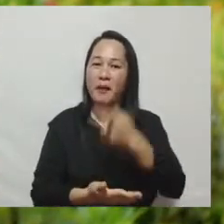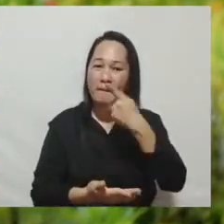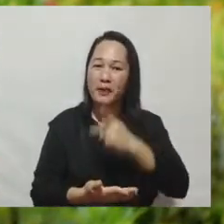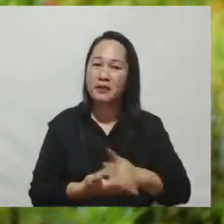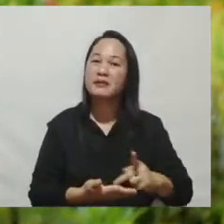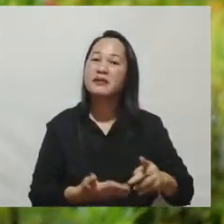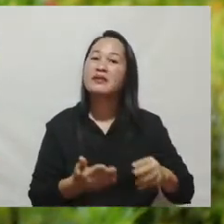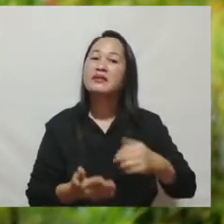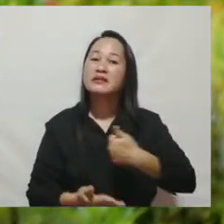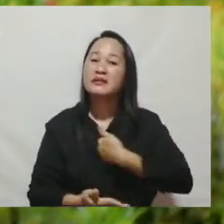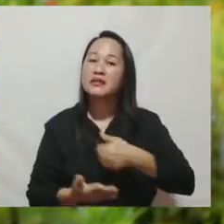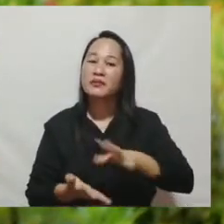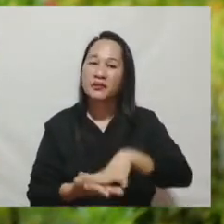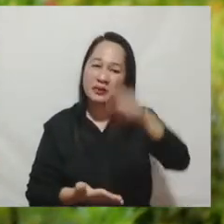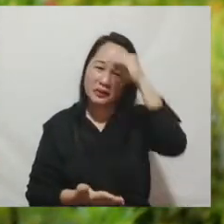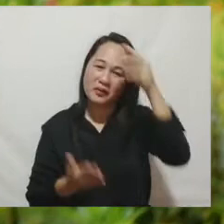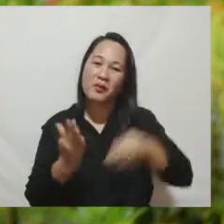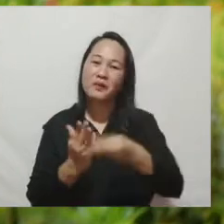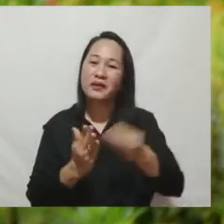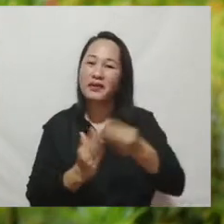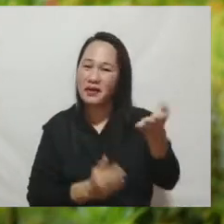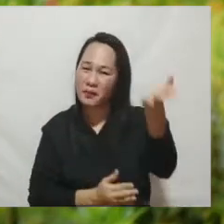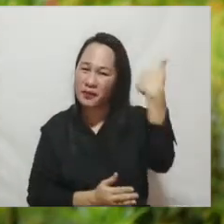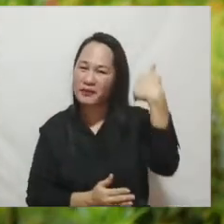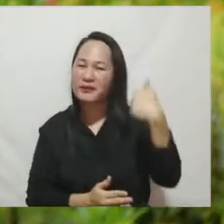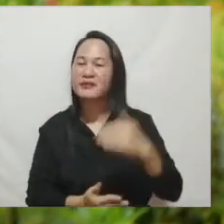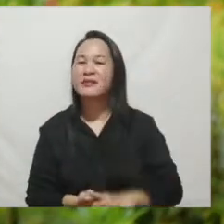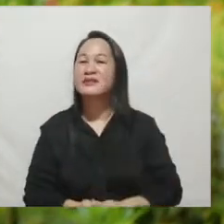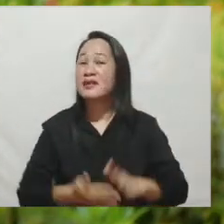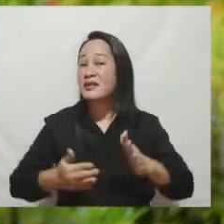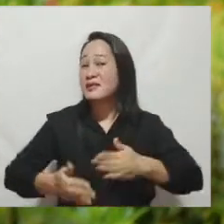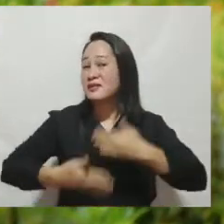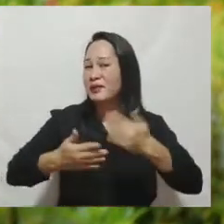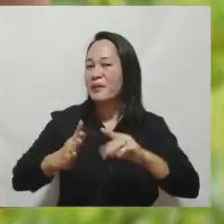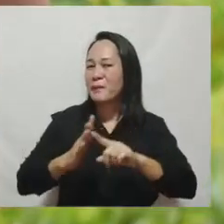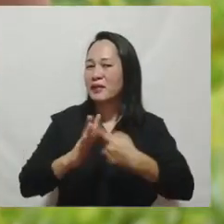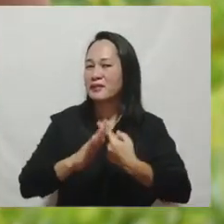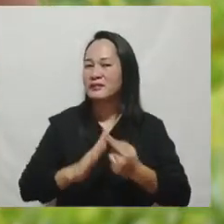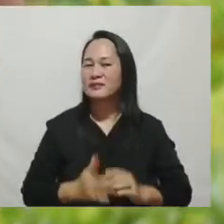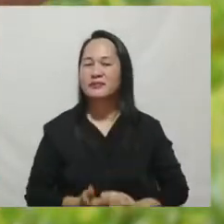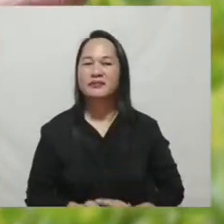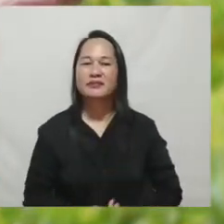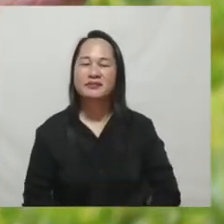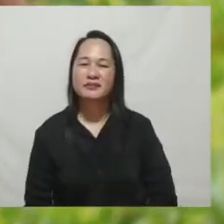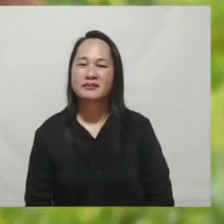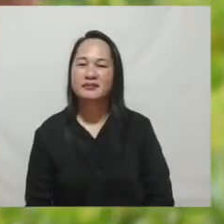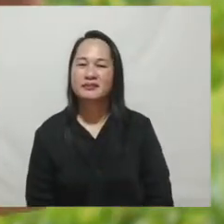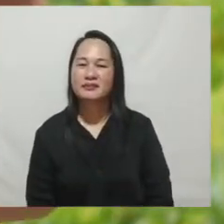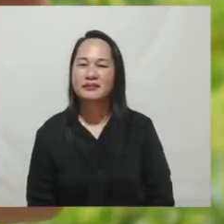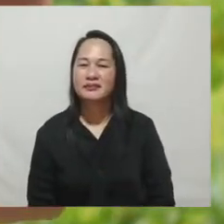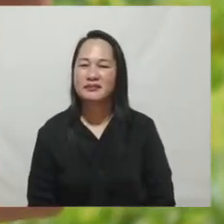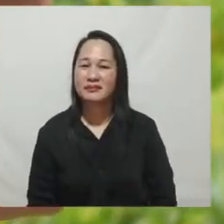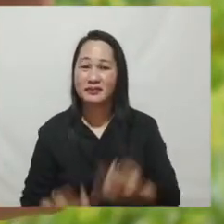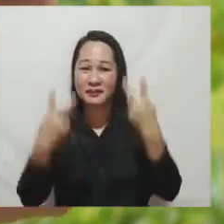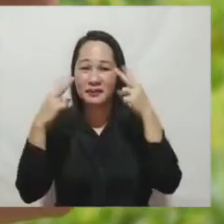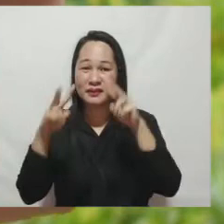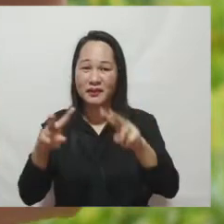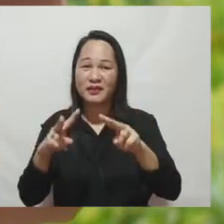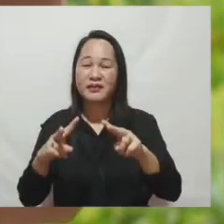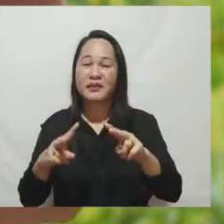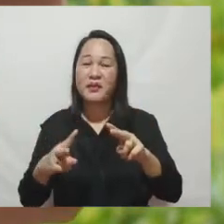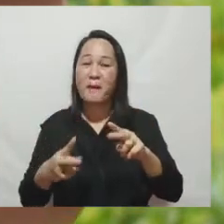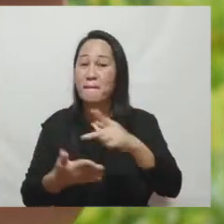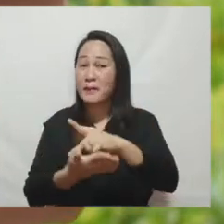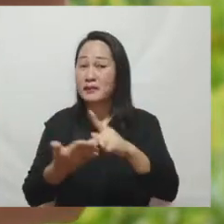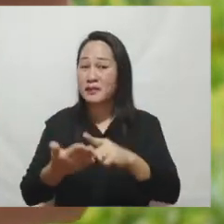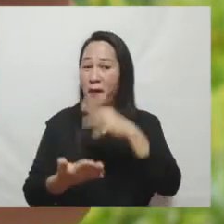self-learning module. Come on, let the fun begin! Hey look! I get a piece of mail from